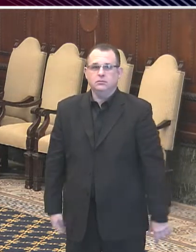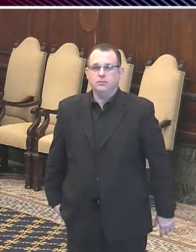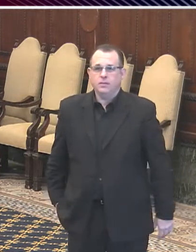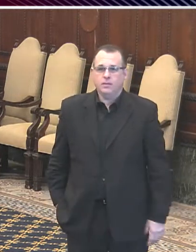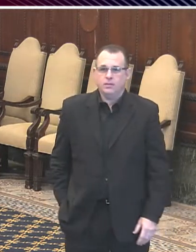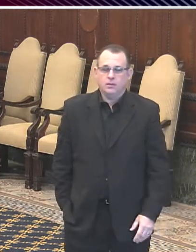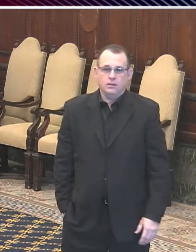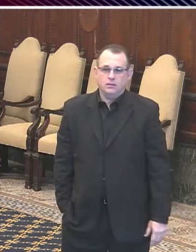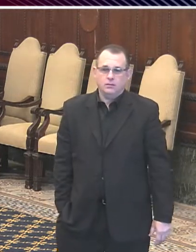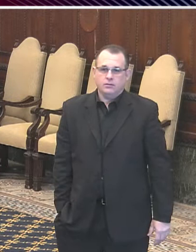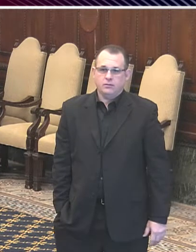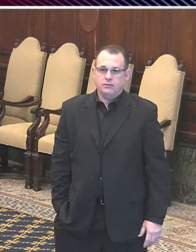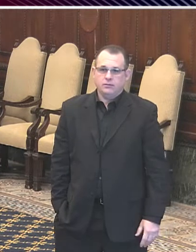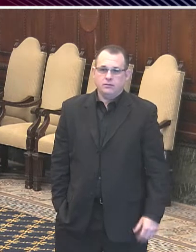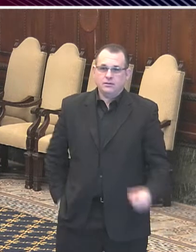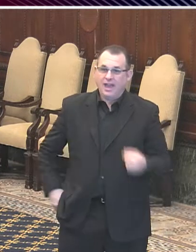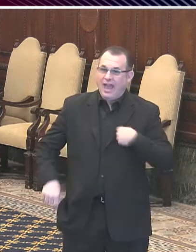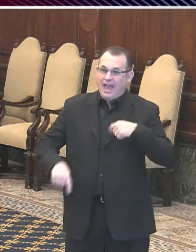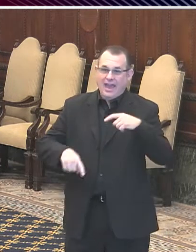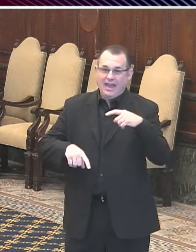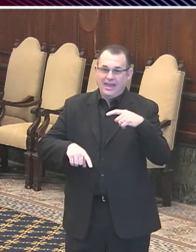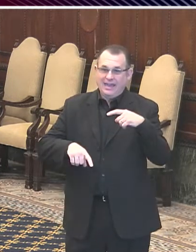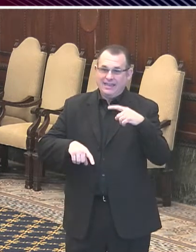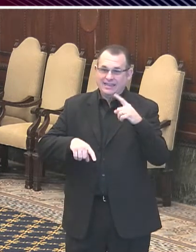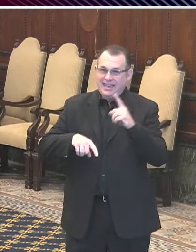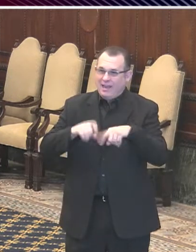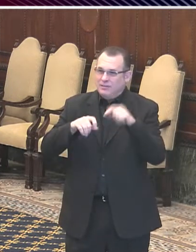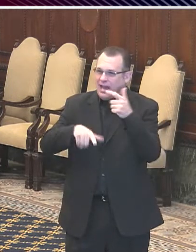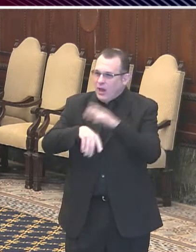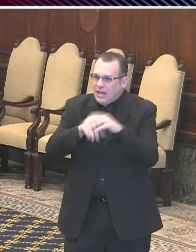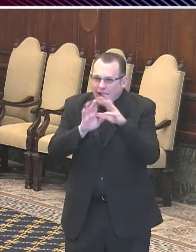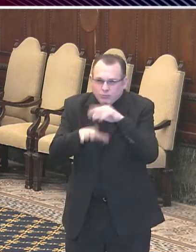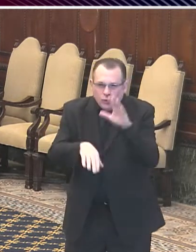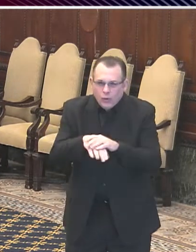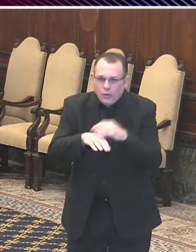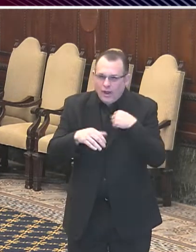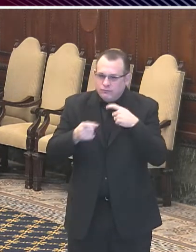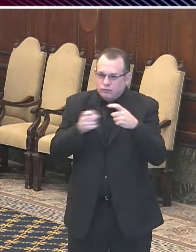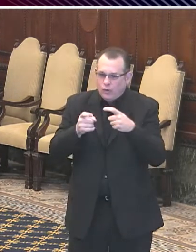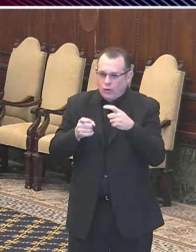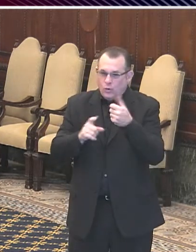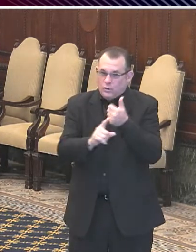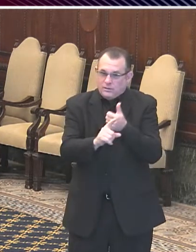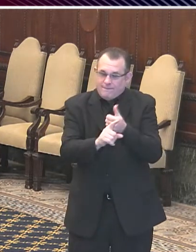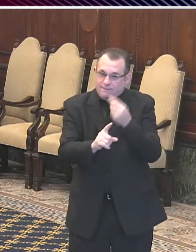I can't turn my camera on because apparently you have control of it.